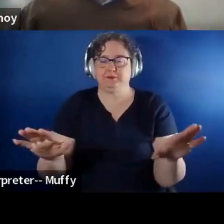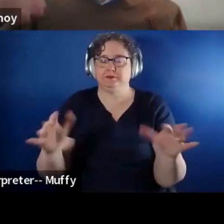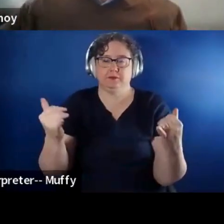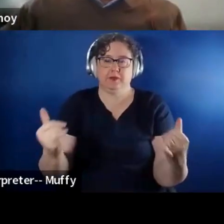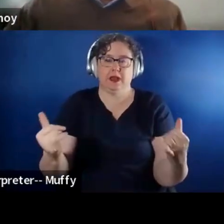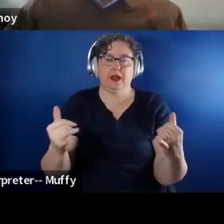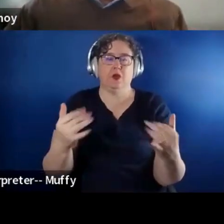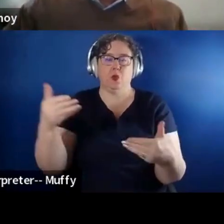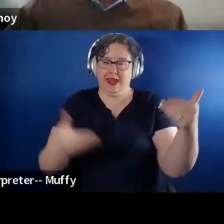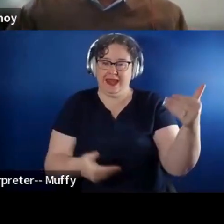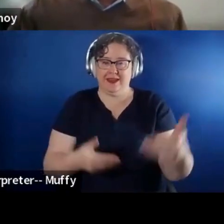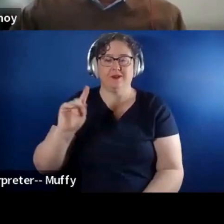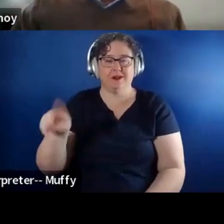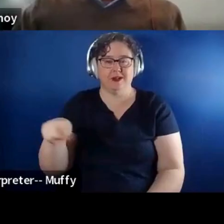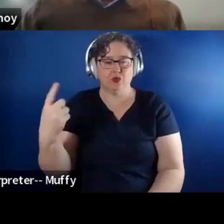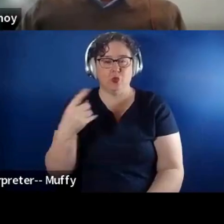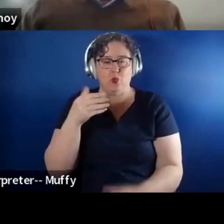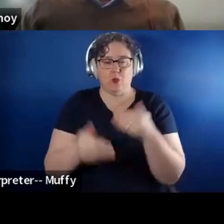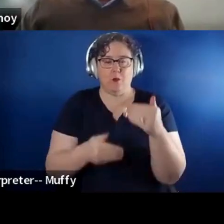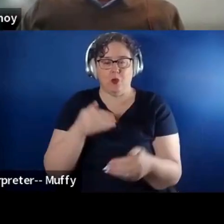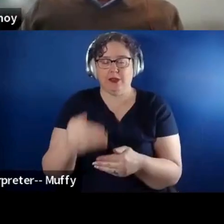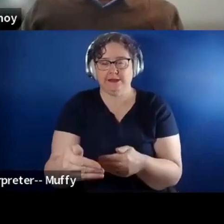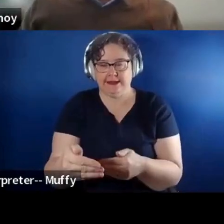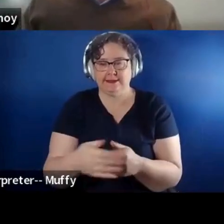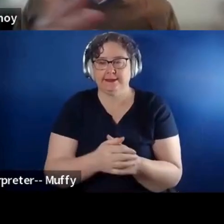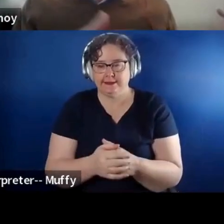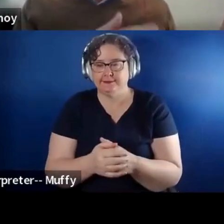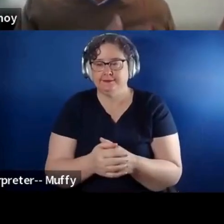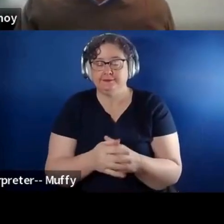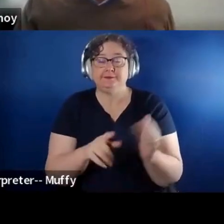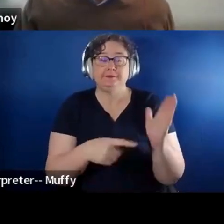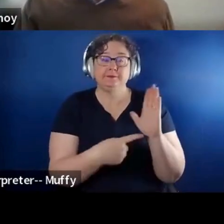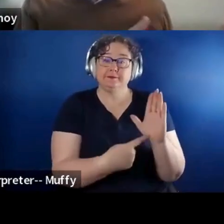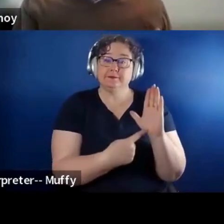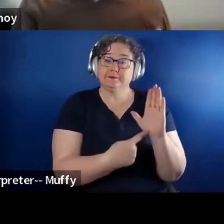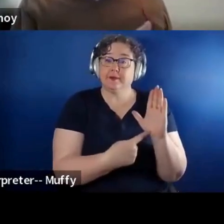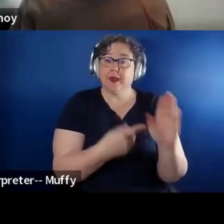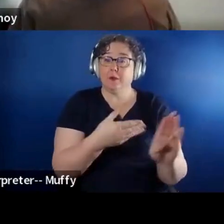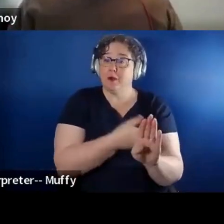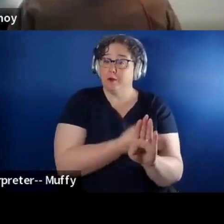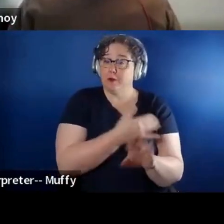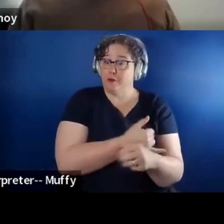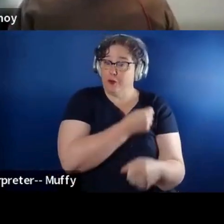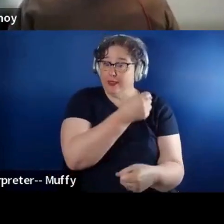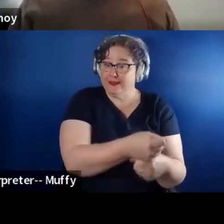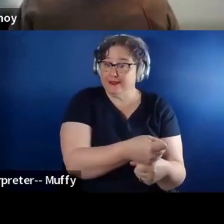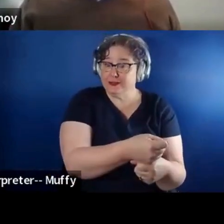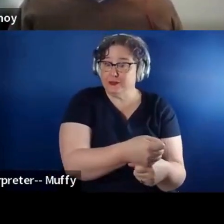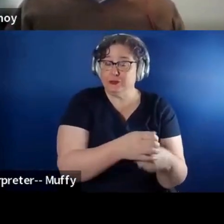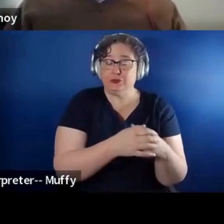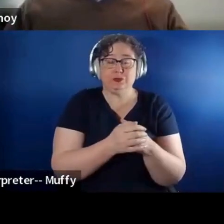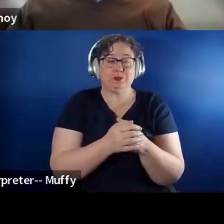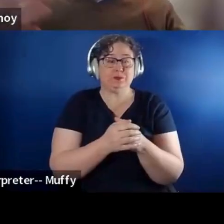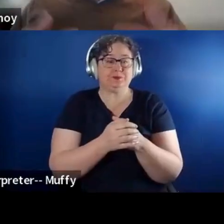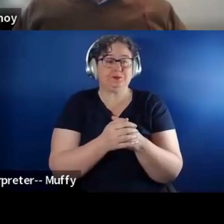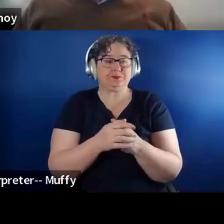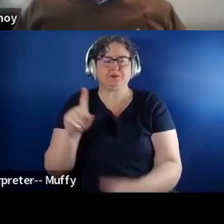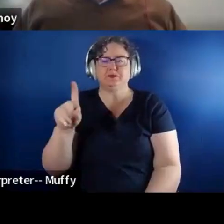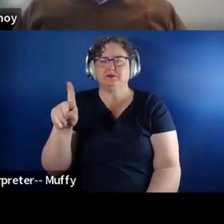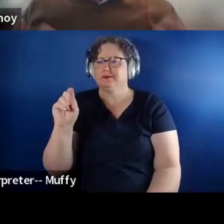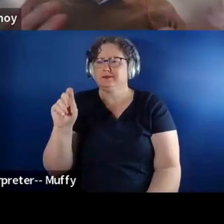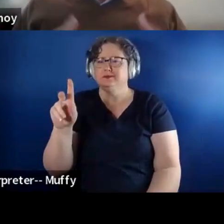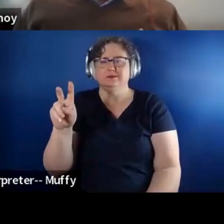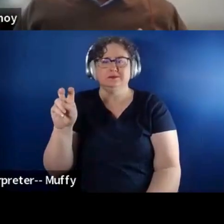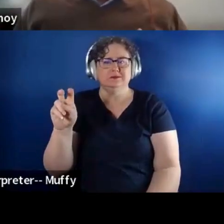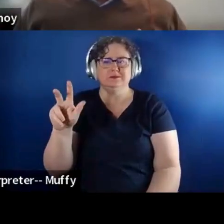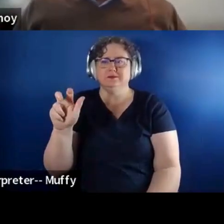an invitation only process. An example, before this year, we would do hundreds per